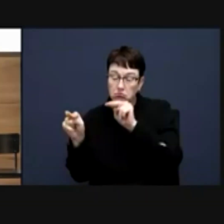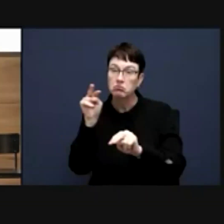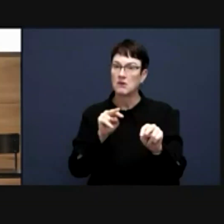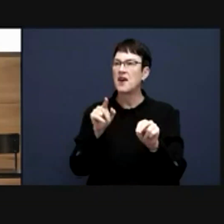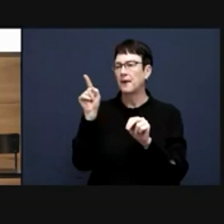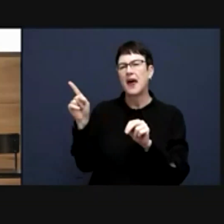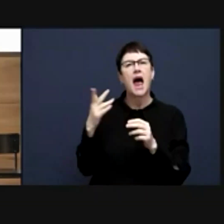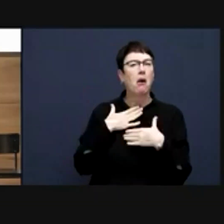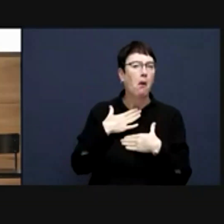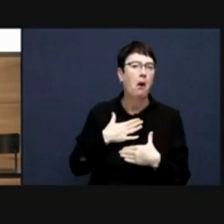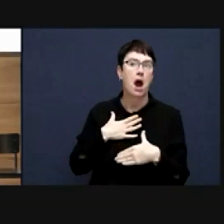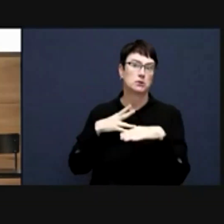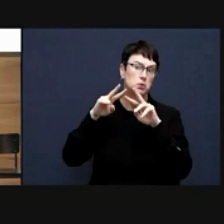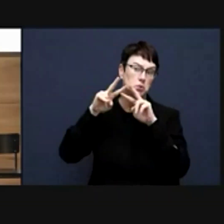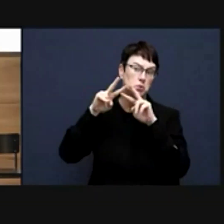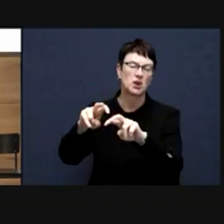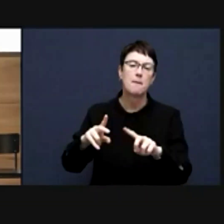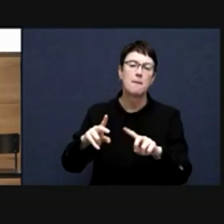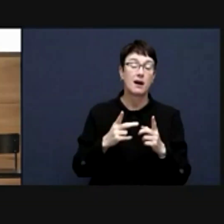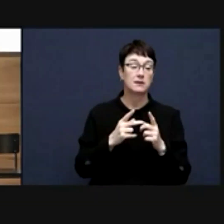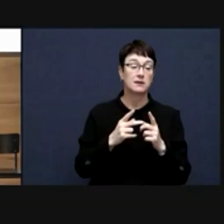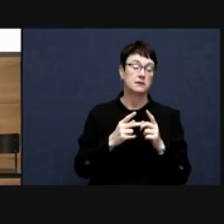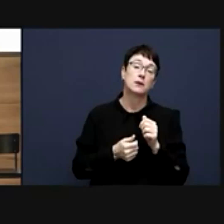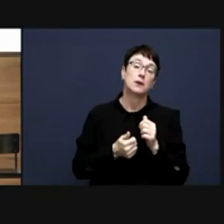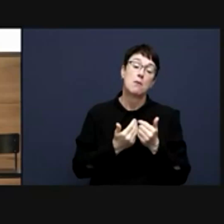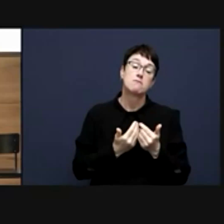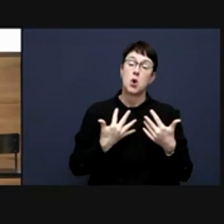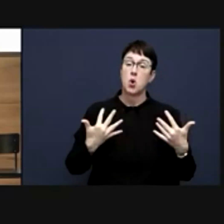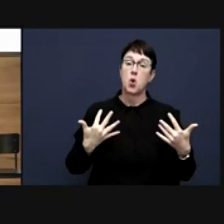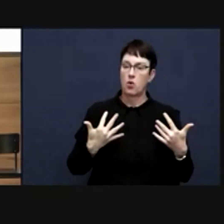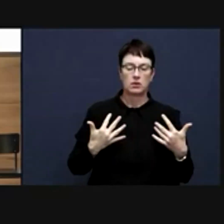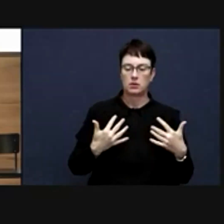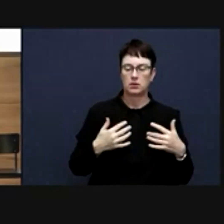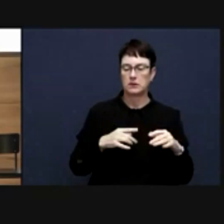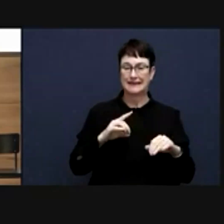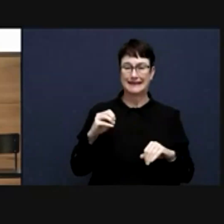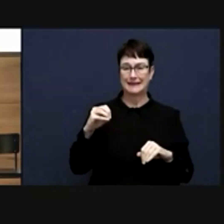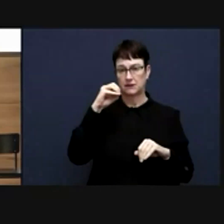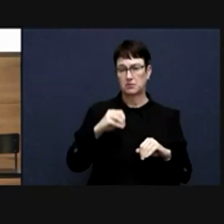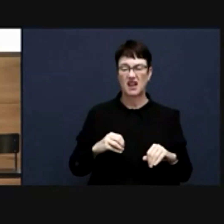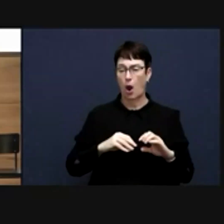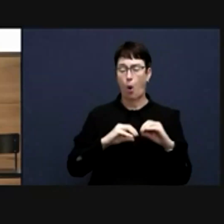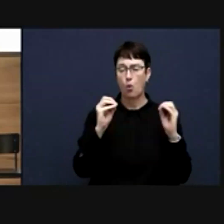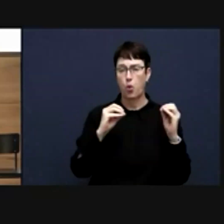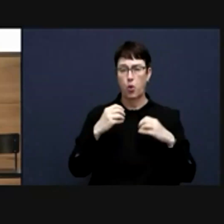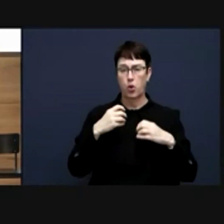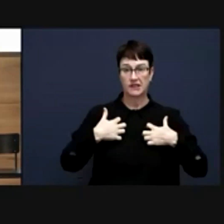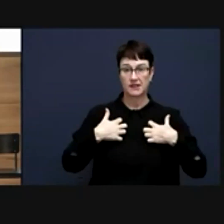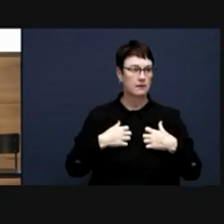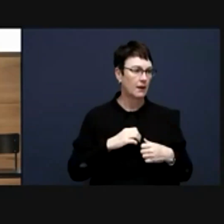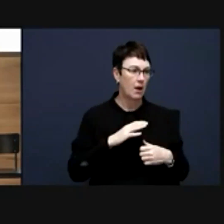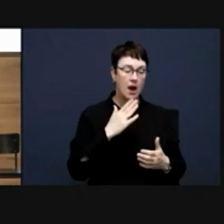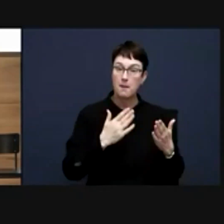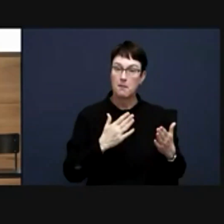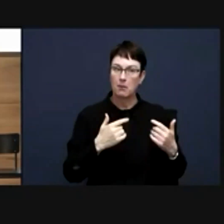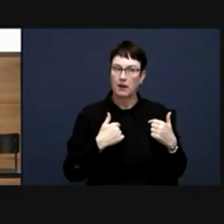to conclude. Susanna, please cut me if I get too long, or maybe while June is joining, so I can talk